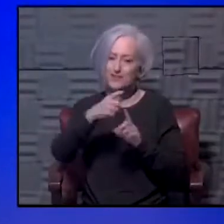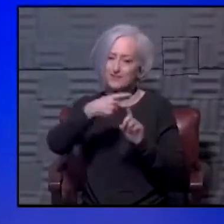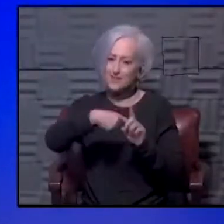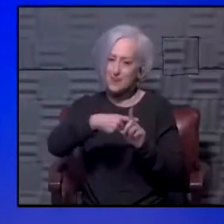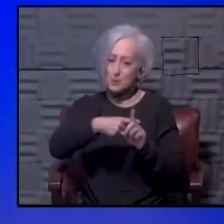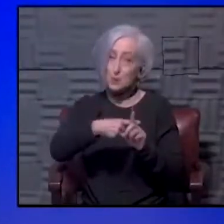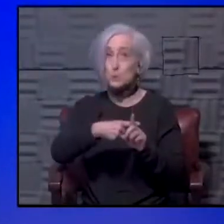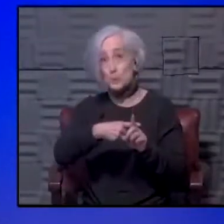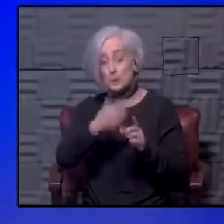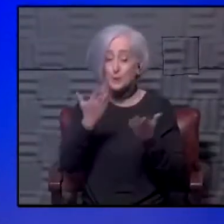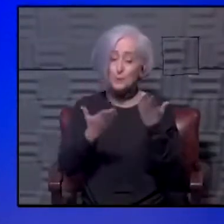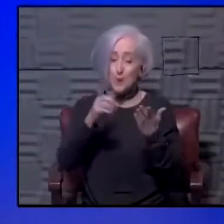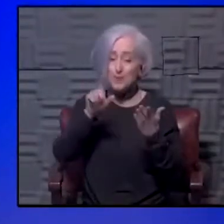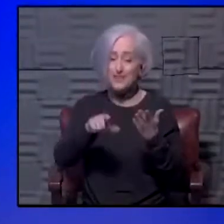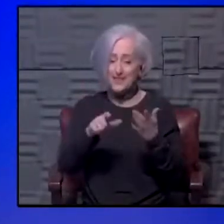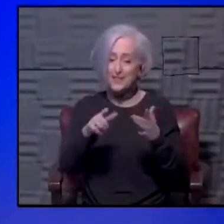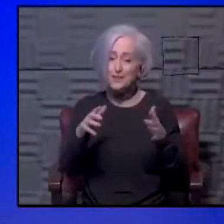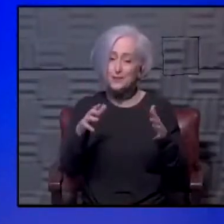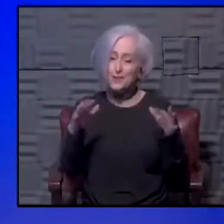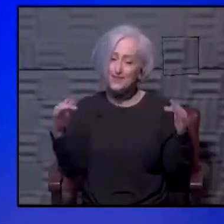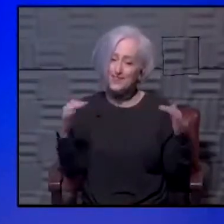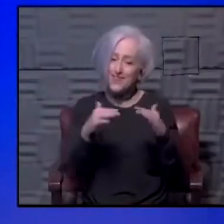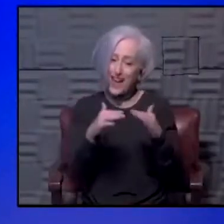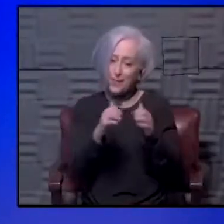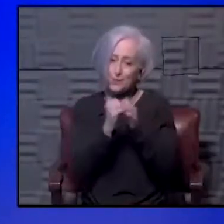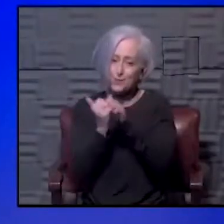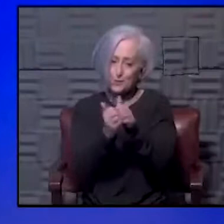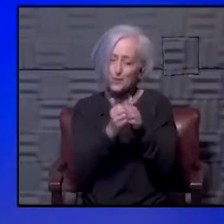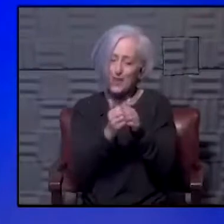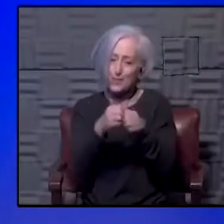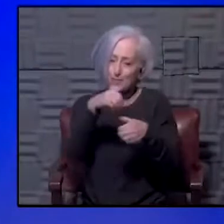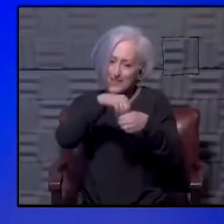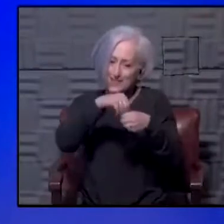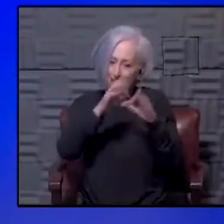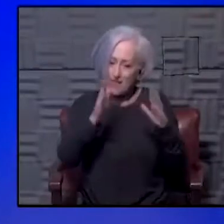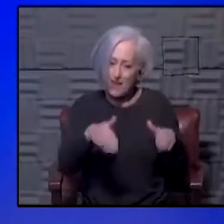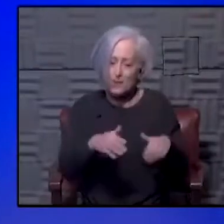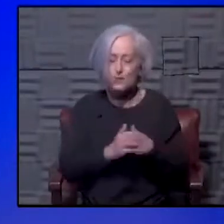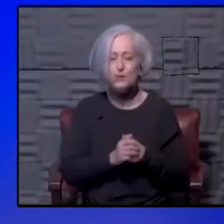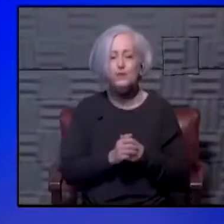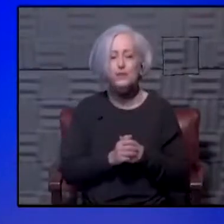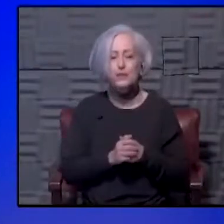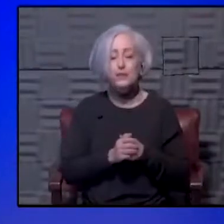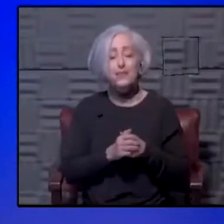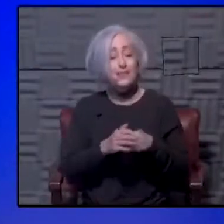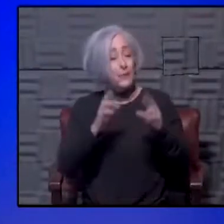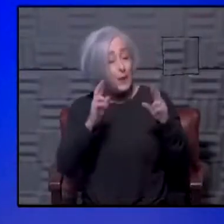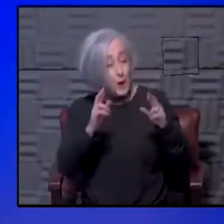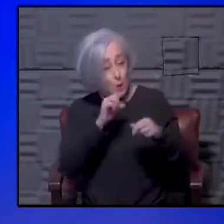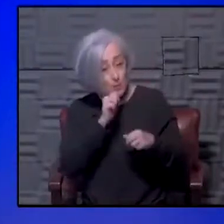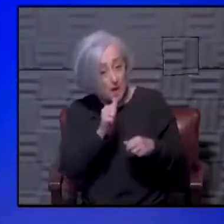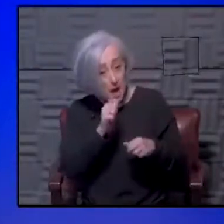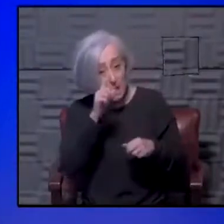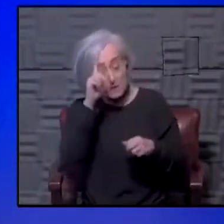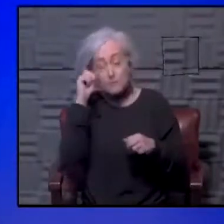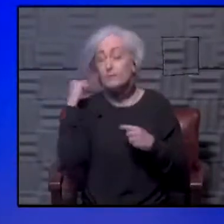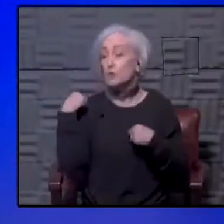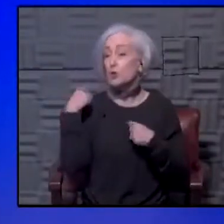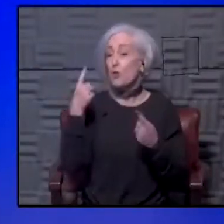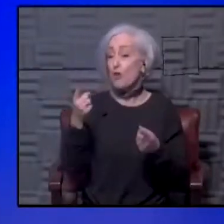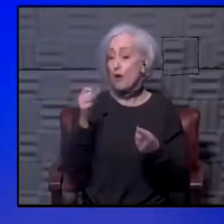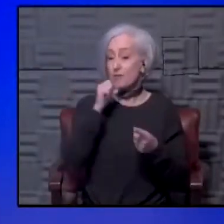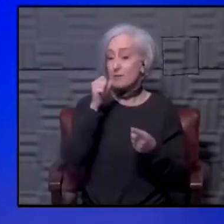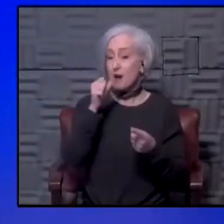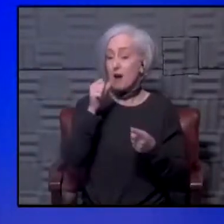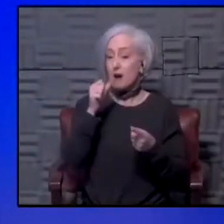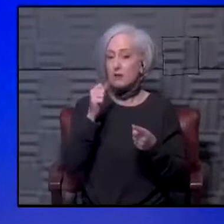together indoors. So you are having people get together indoors. We hope that there isn't. We didn't really see a large spike during